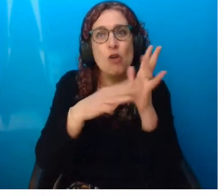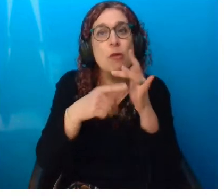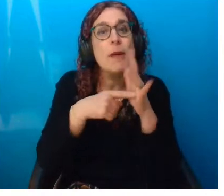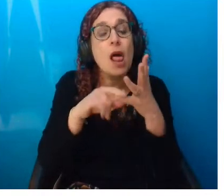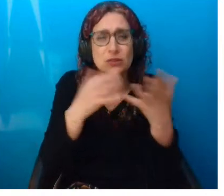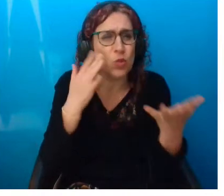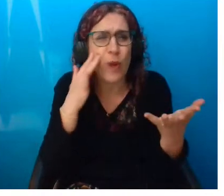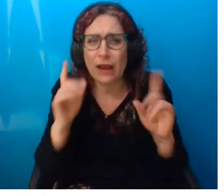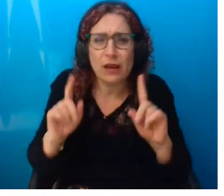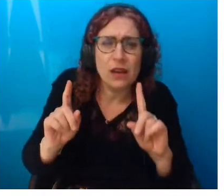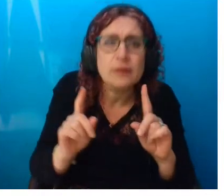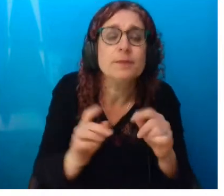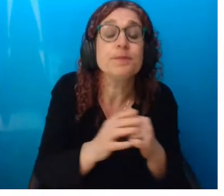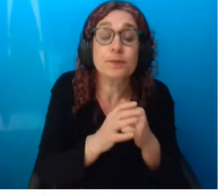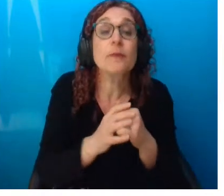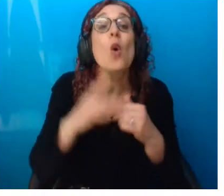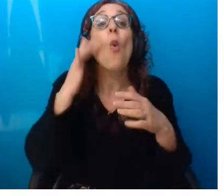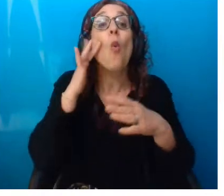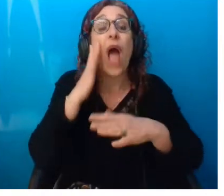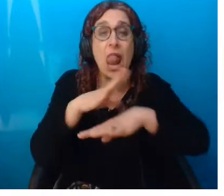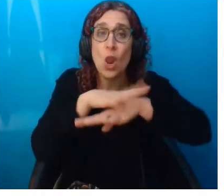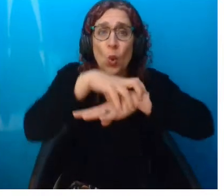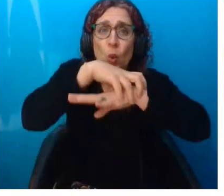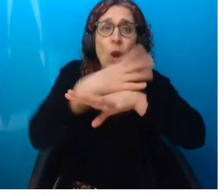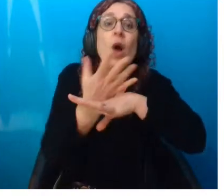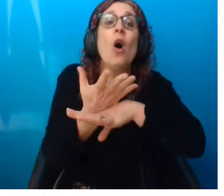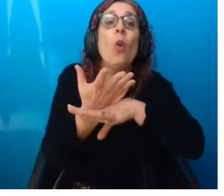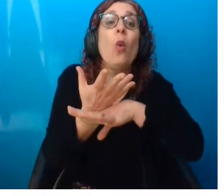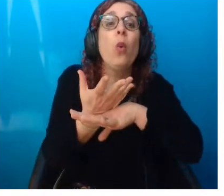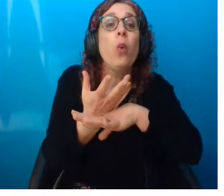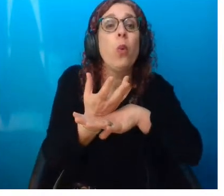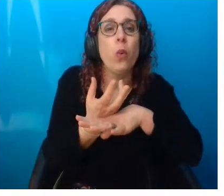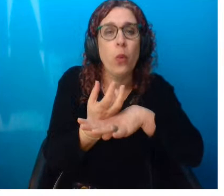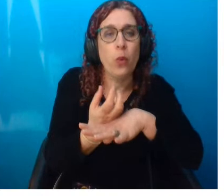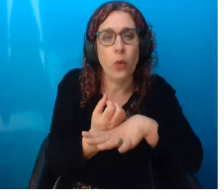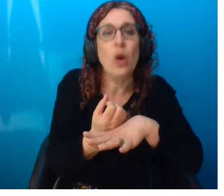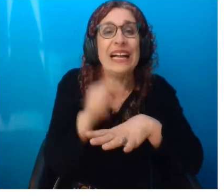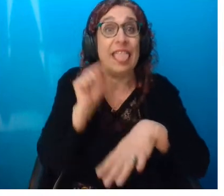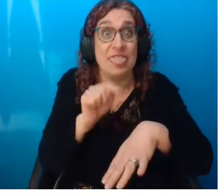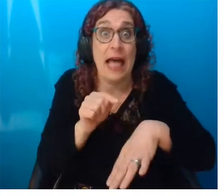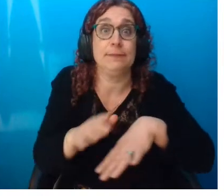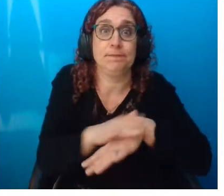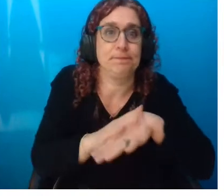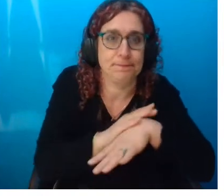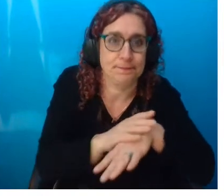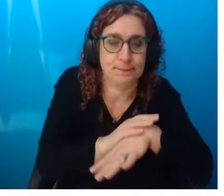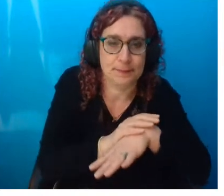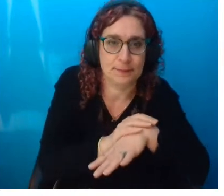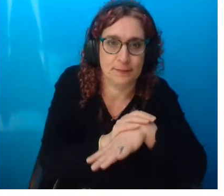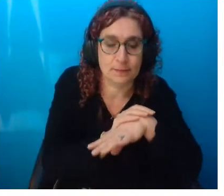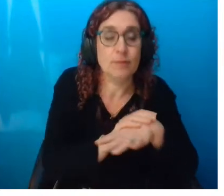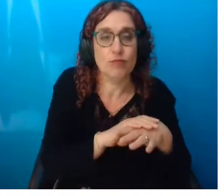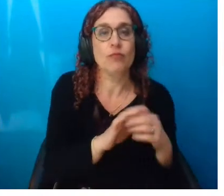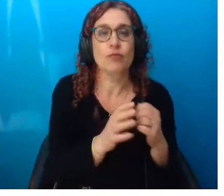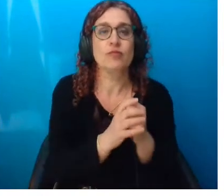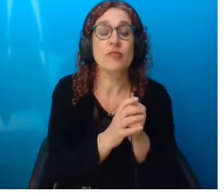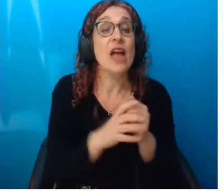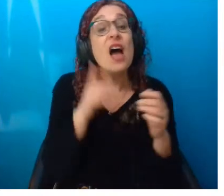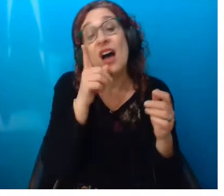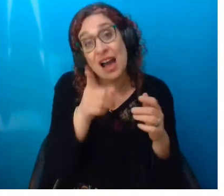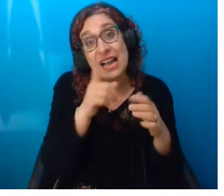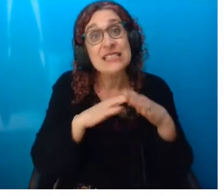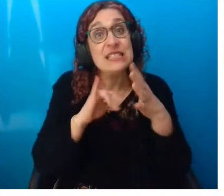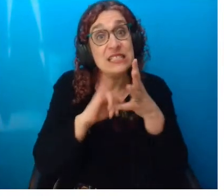settled. The reason for that is it's twofold. Steroids work much faster. They are much better